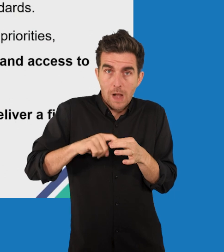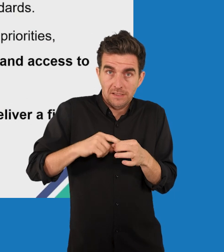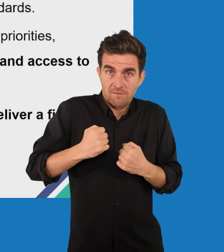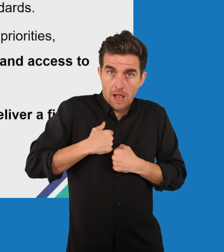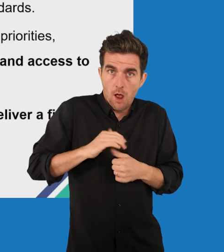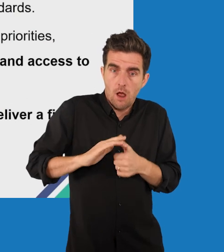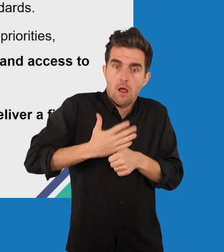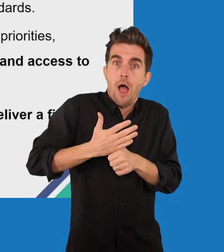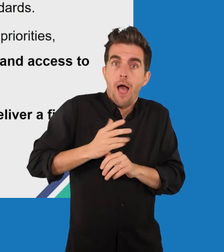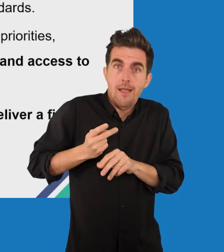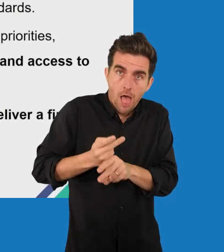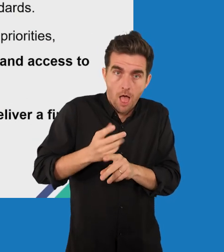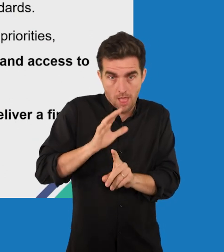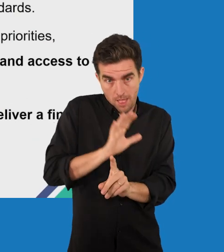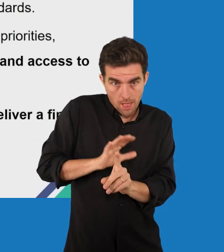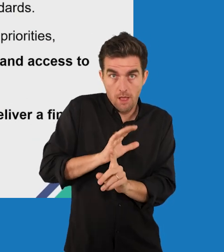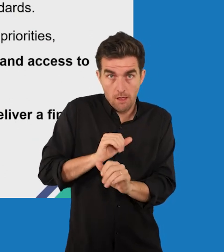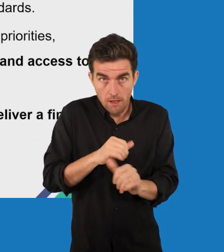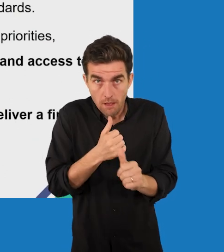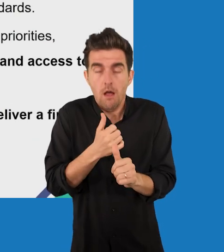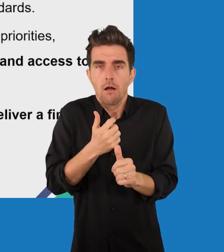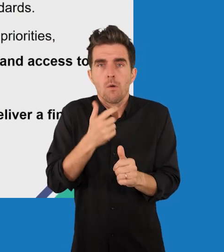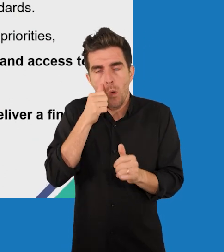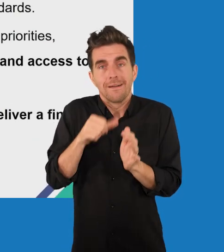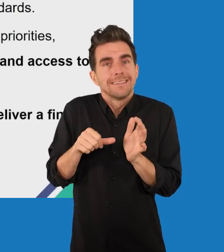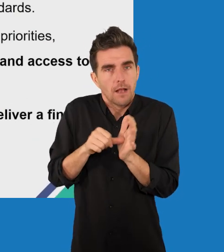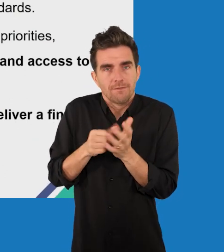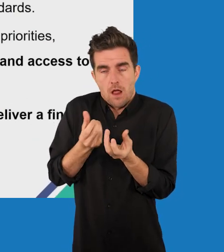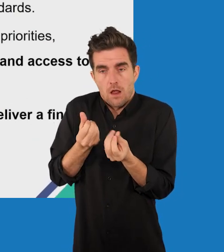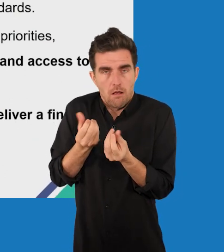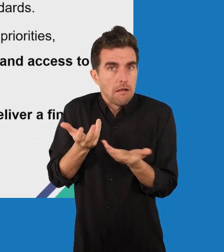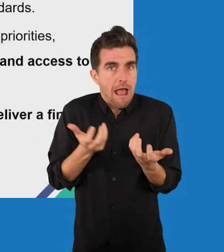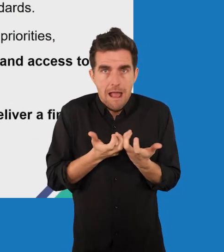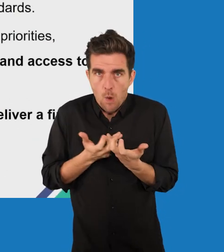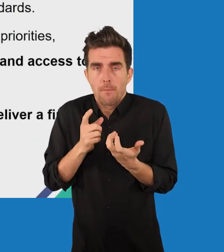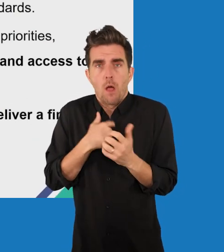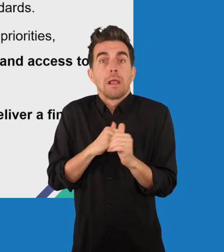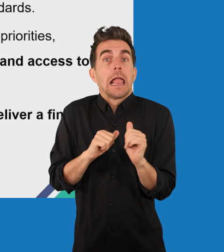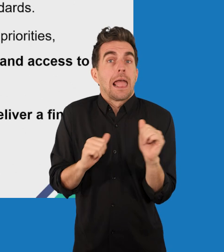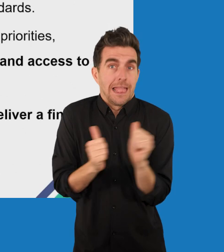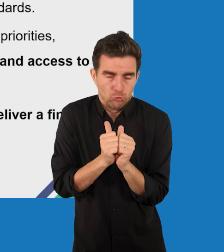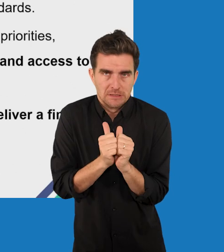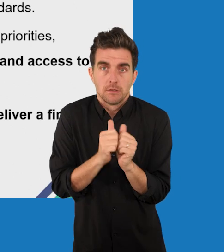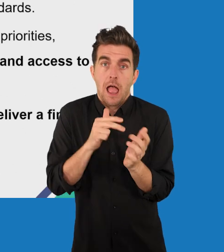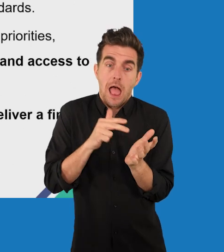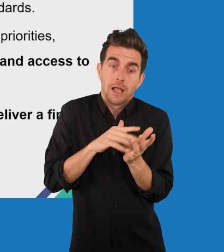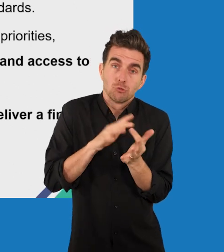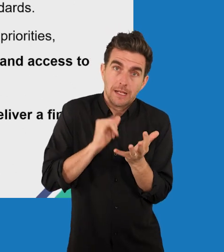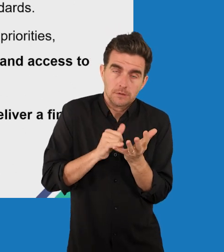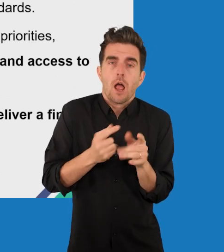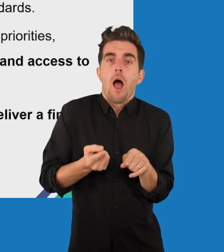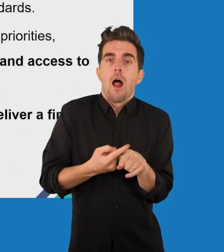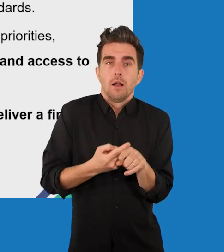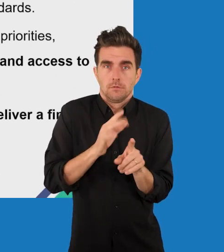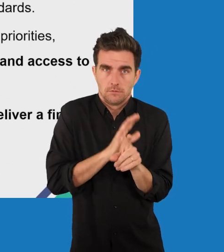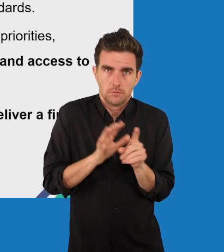the quality of our primary care in South West London. And even though we have got a very difficult financial position, we have agreed that